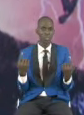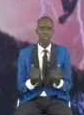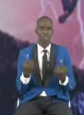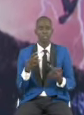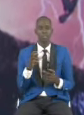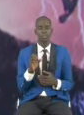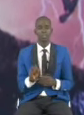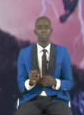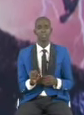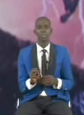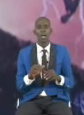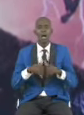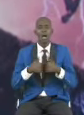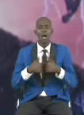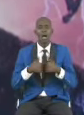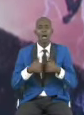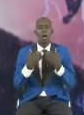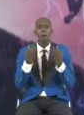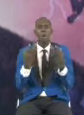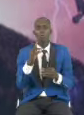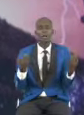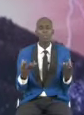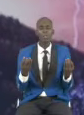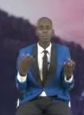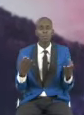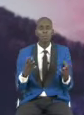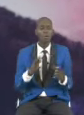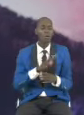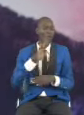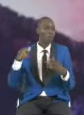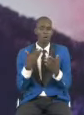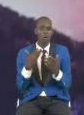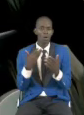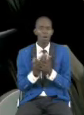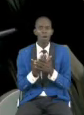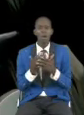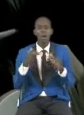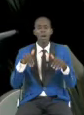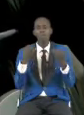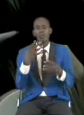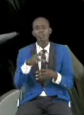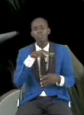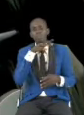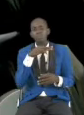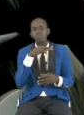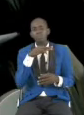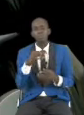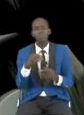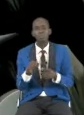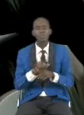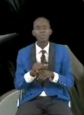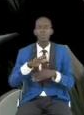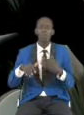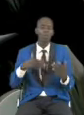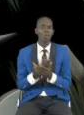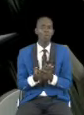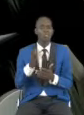your sins will he forgive? How many of our transgressions will he forgive? He